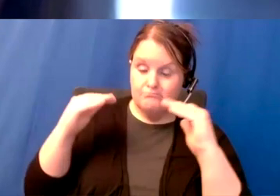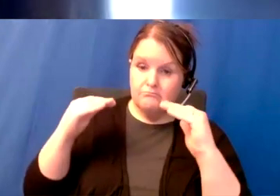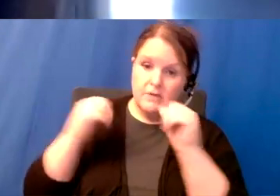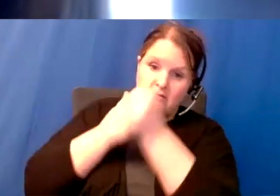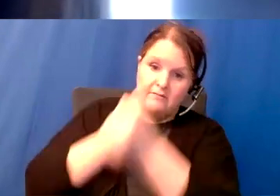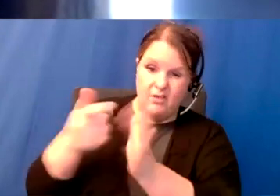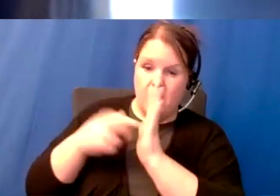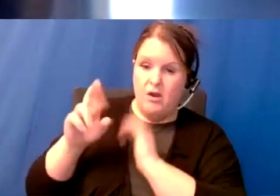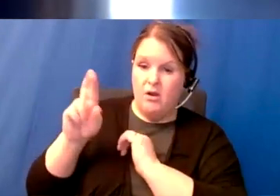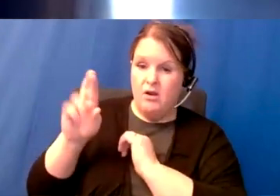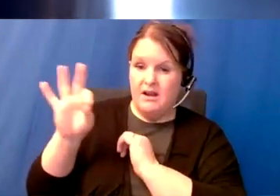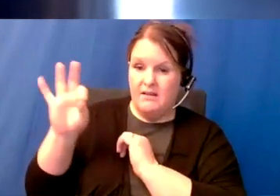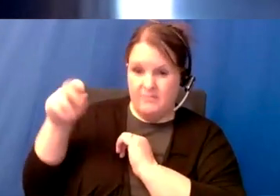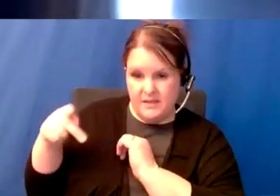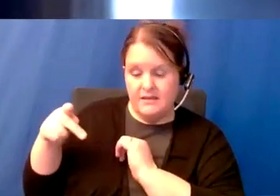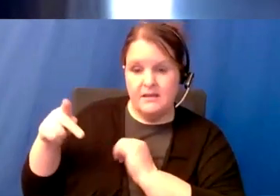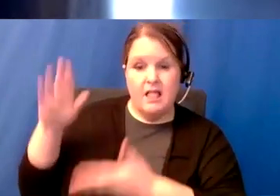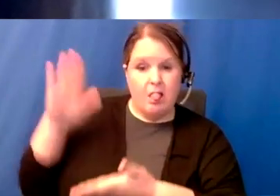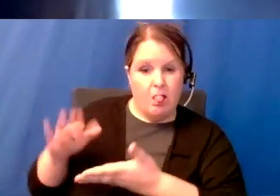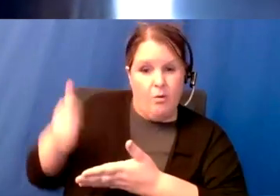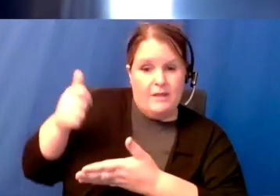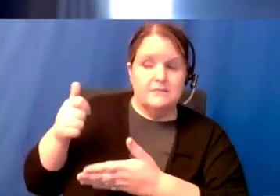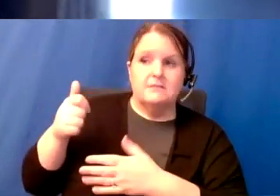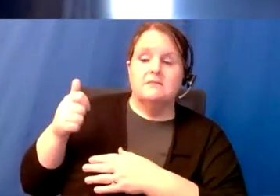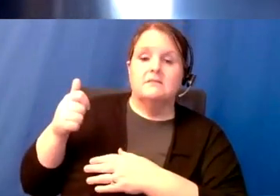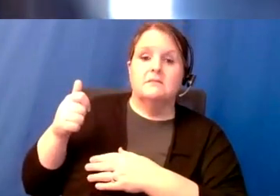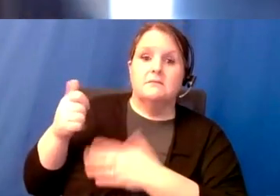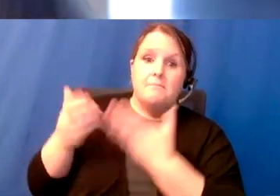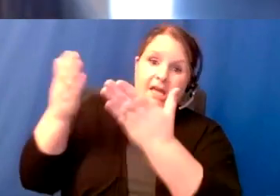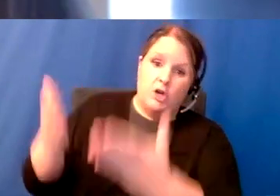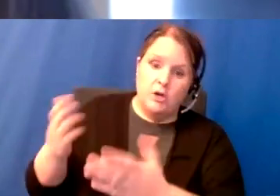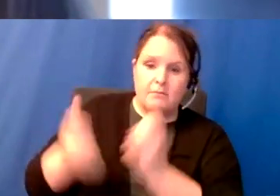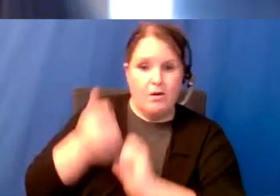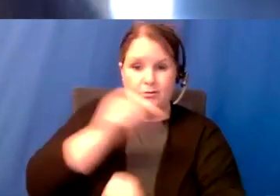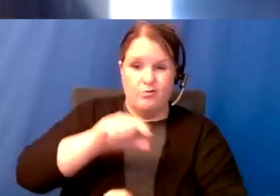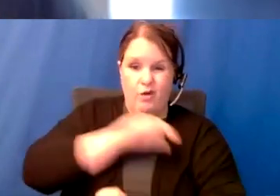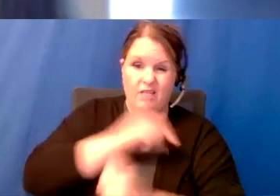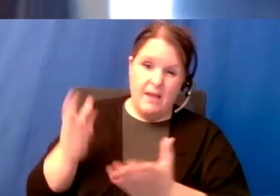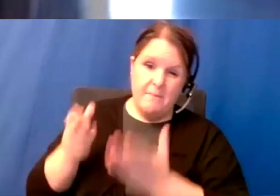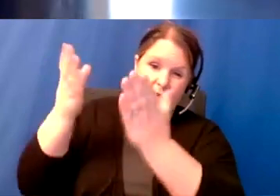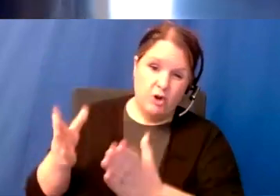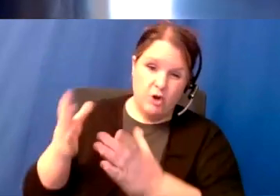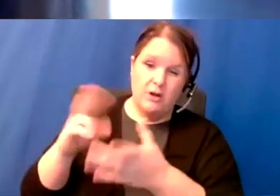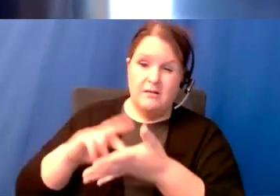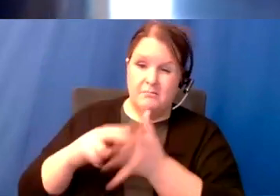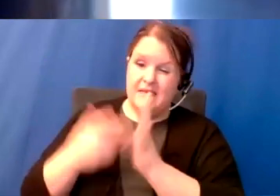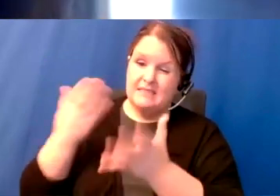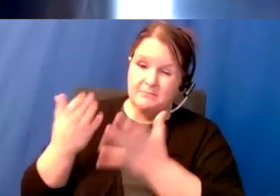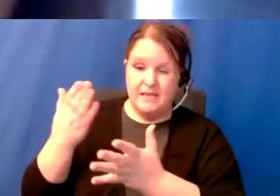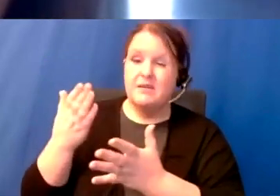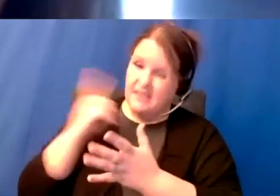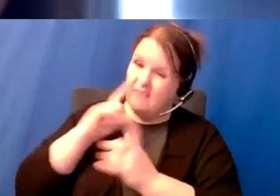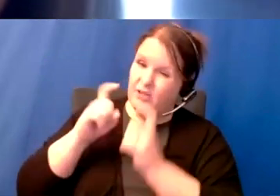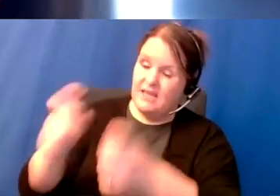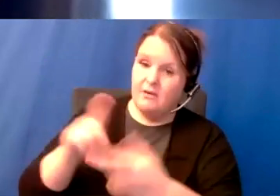requirements in the RFP, they're the lowest bidder, they're the most qualified bidder, then you may be required to give it to them. But as